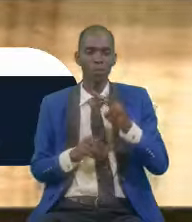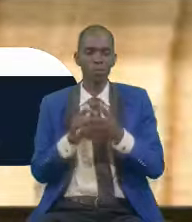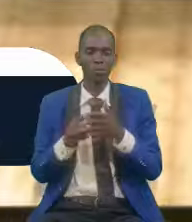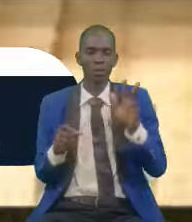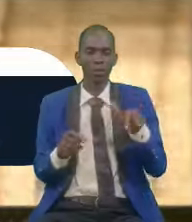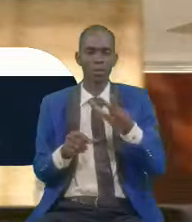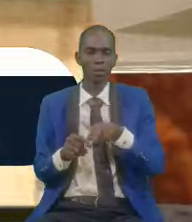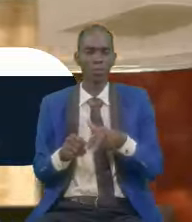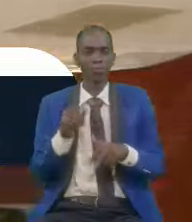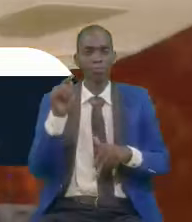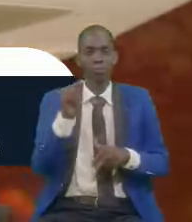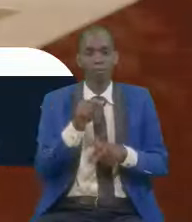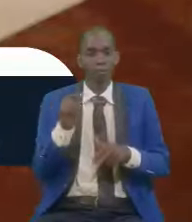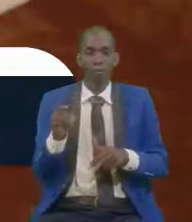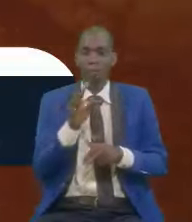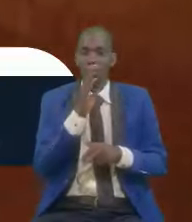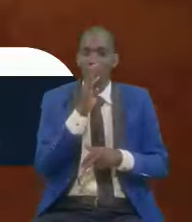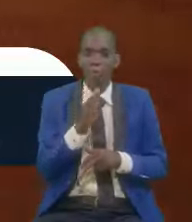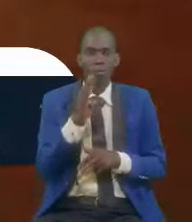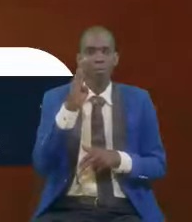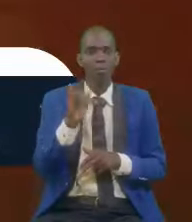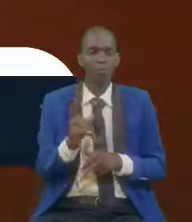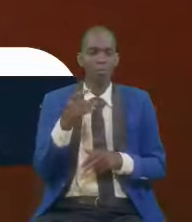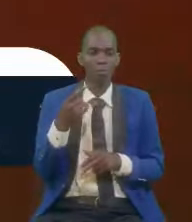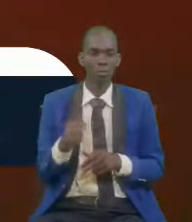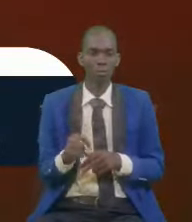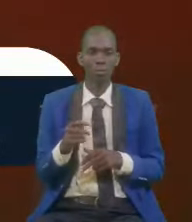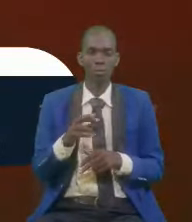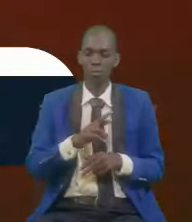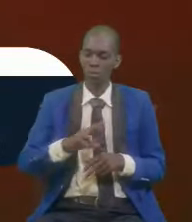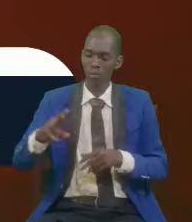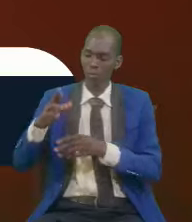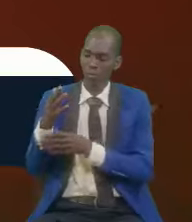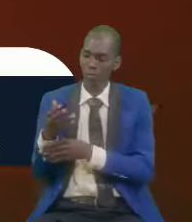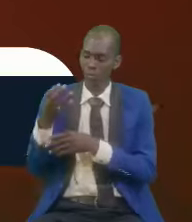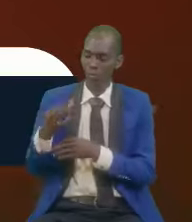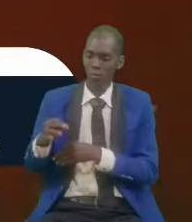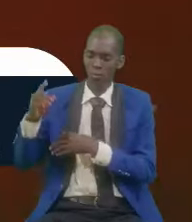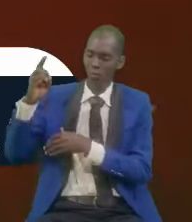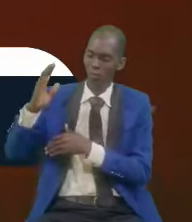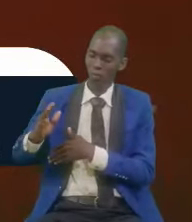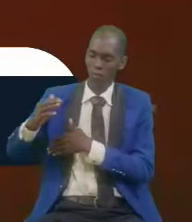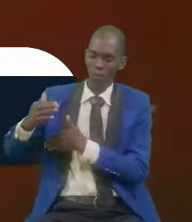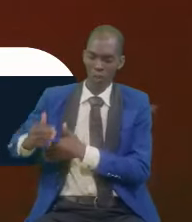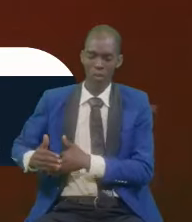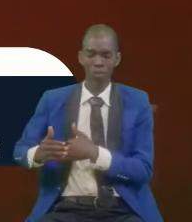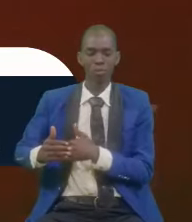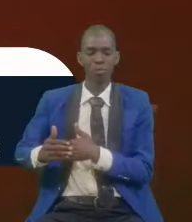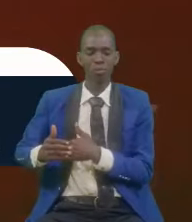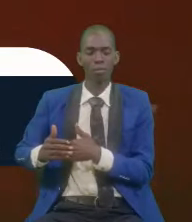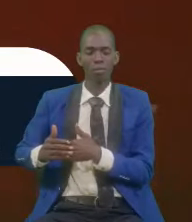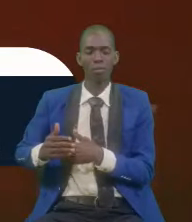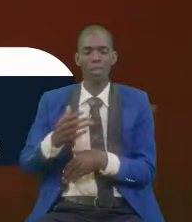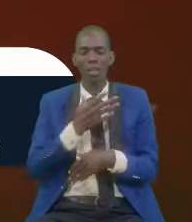Therefore, being by the right hand of God exalted,